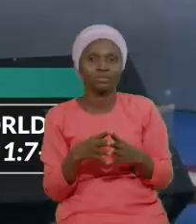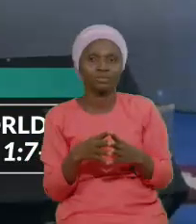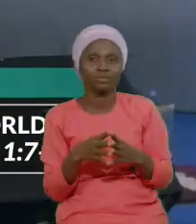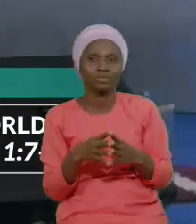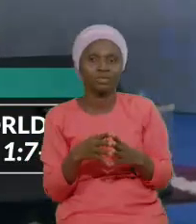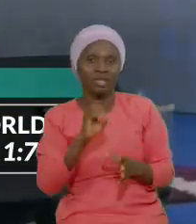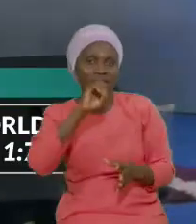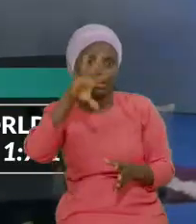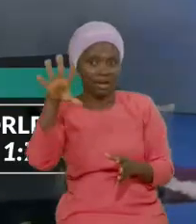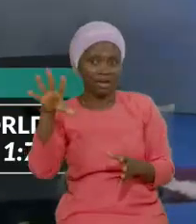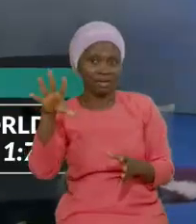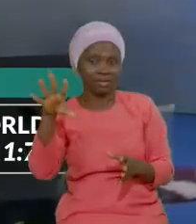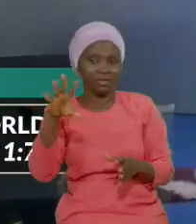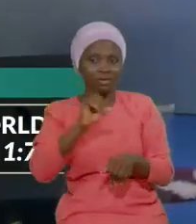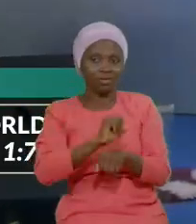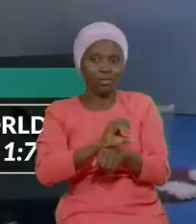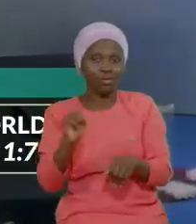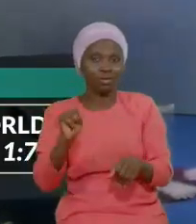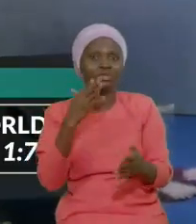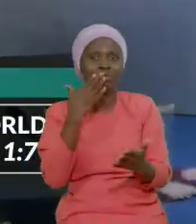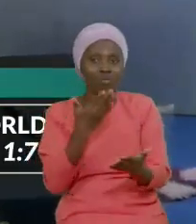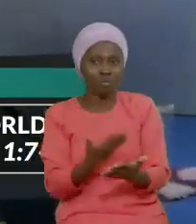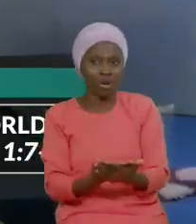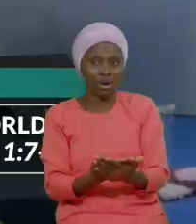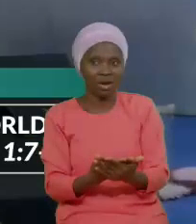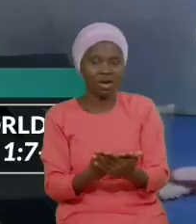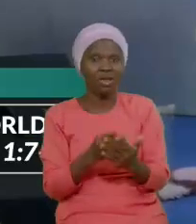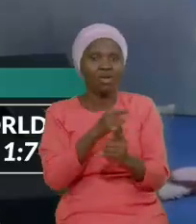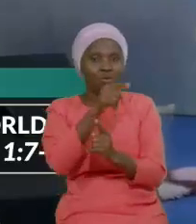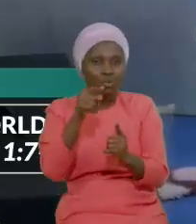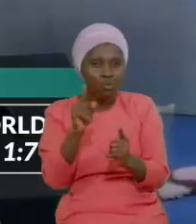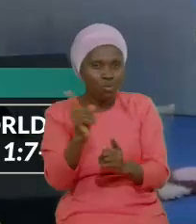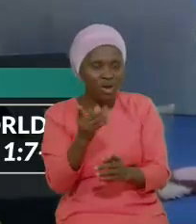Light functions well where there is darkness.